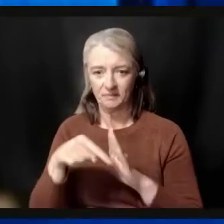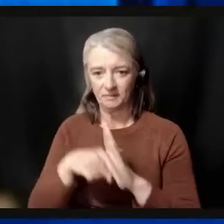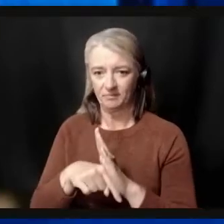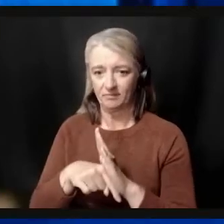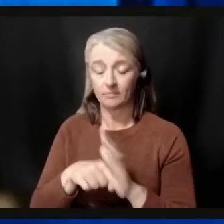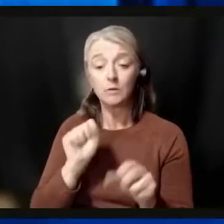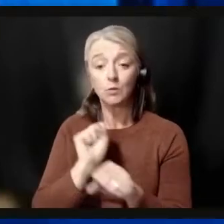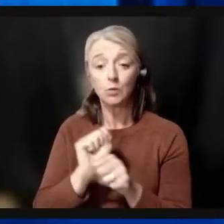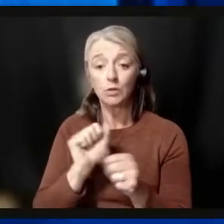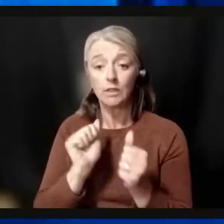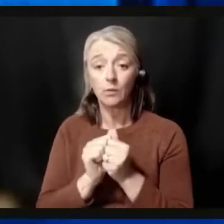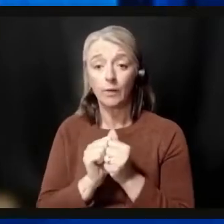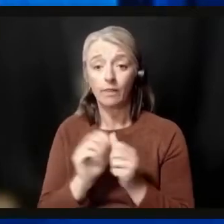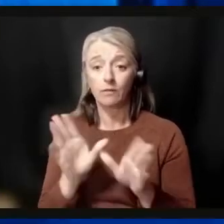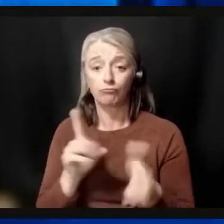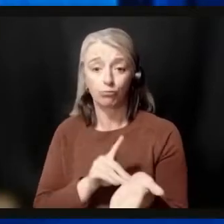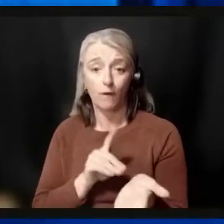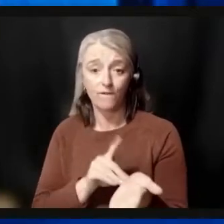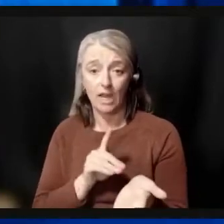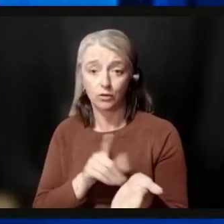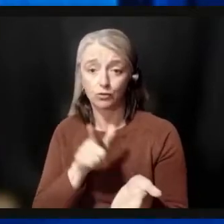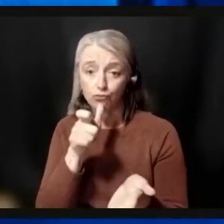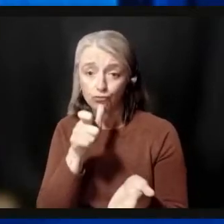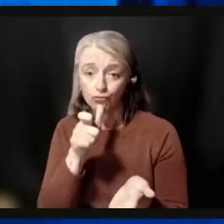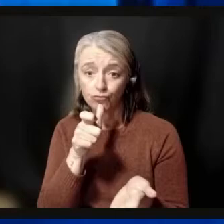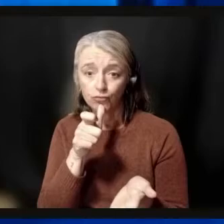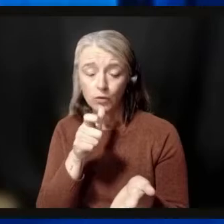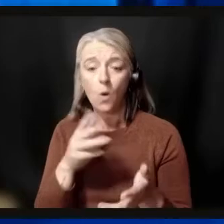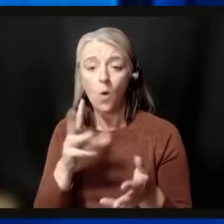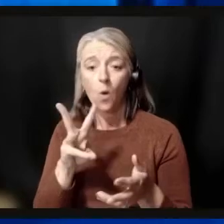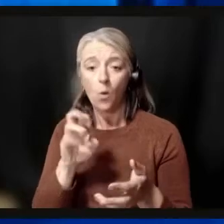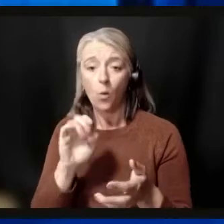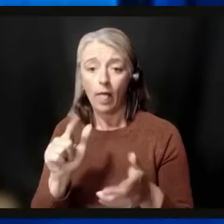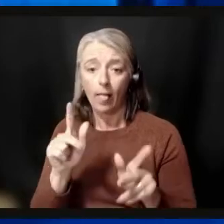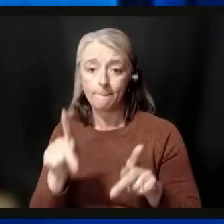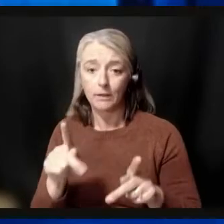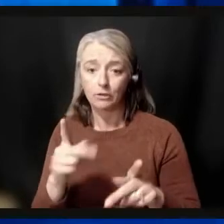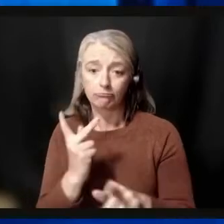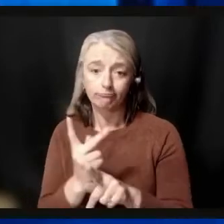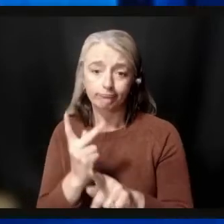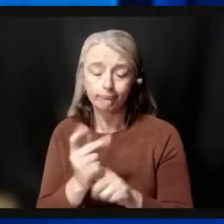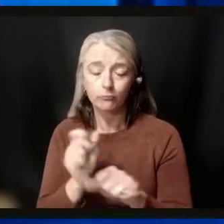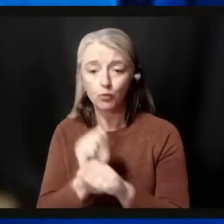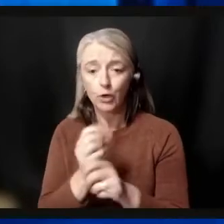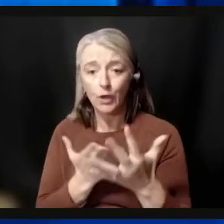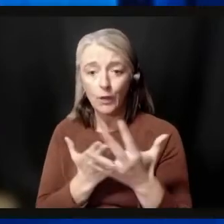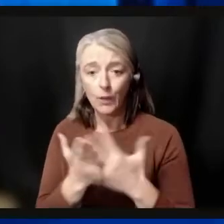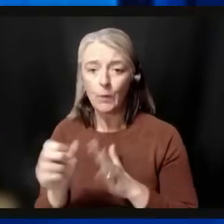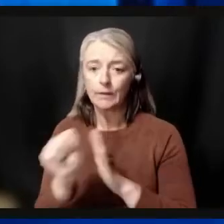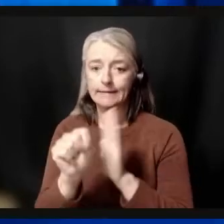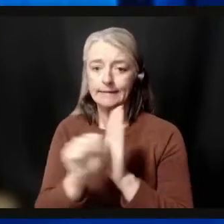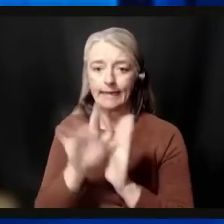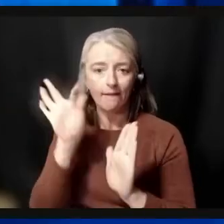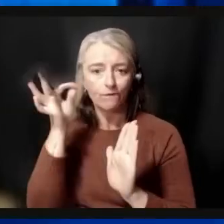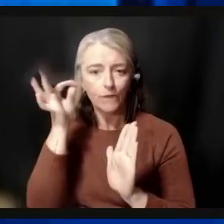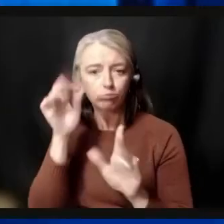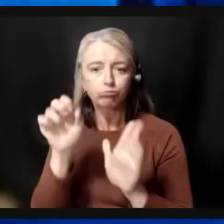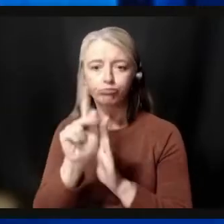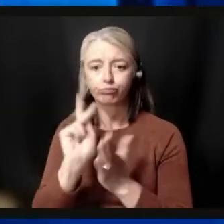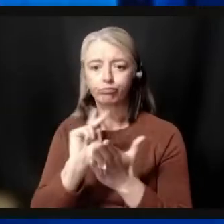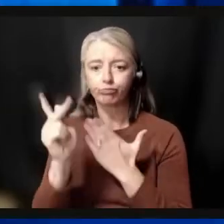with providers who do well person care and working through some of the state and federal programs so that we can